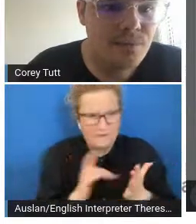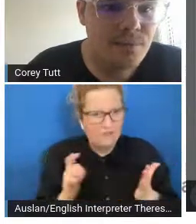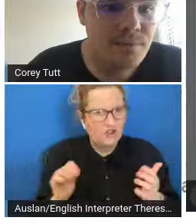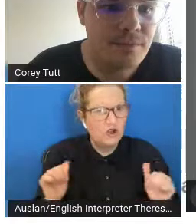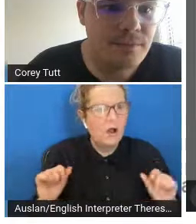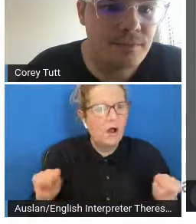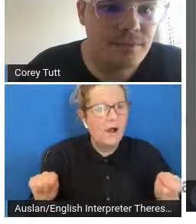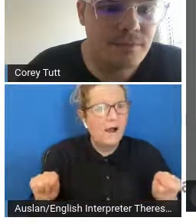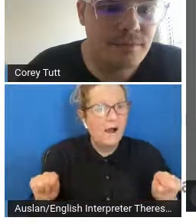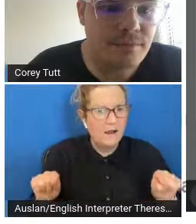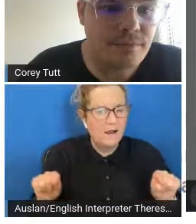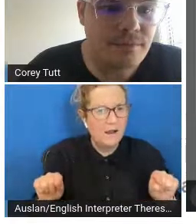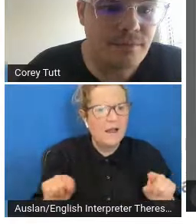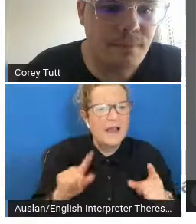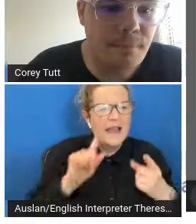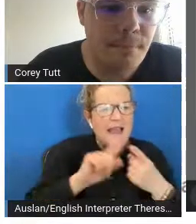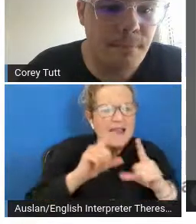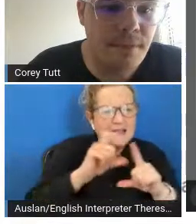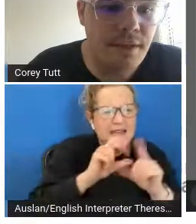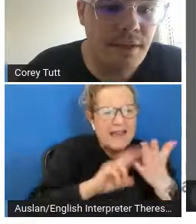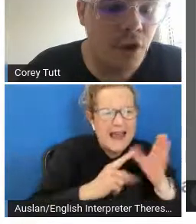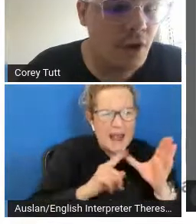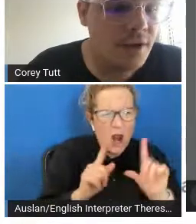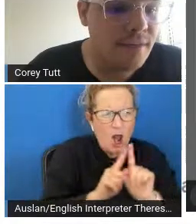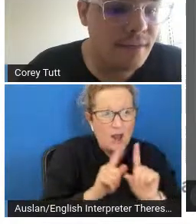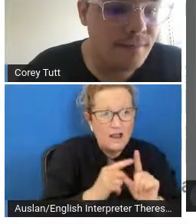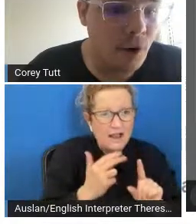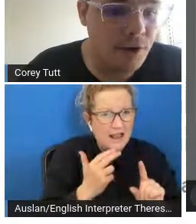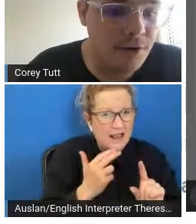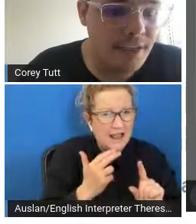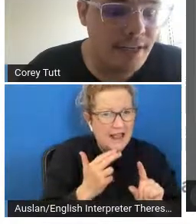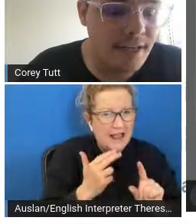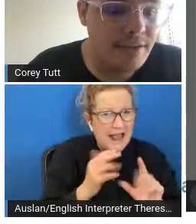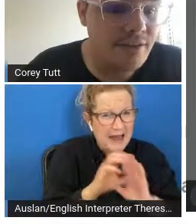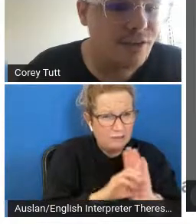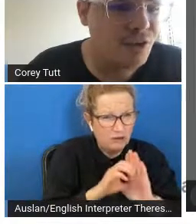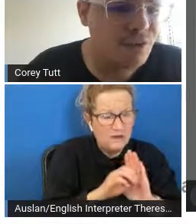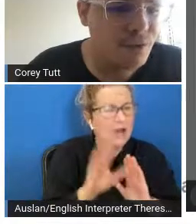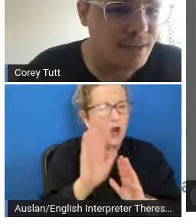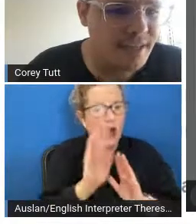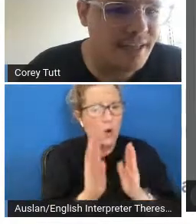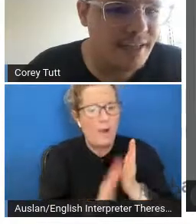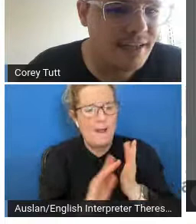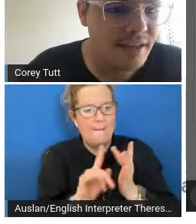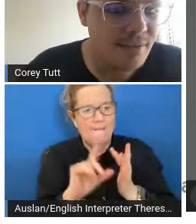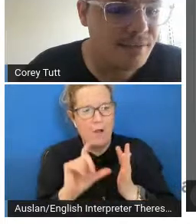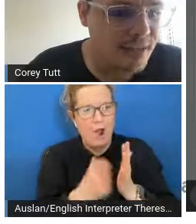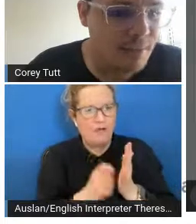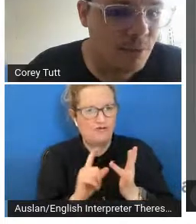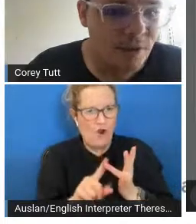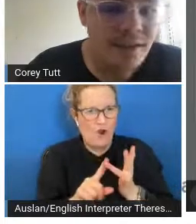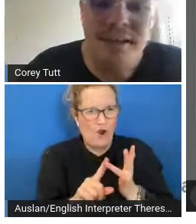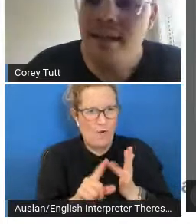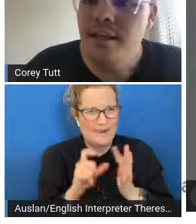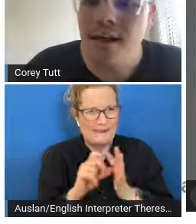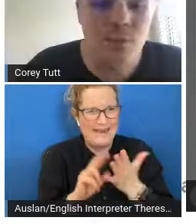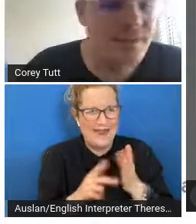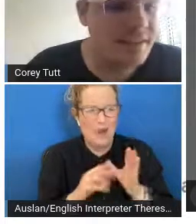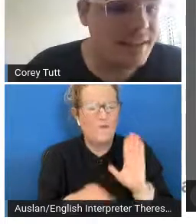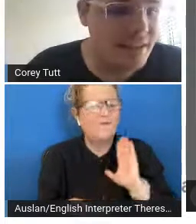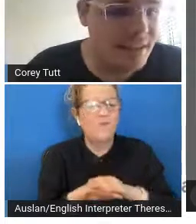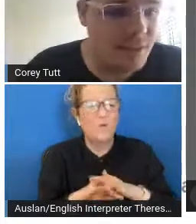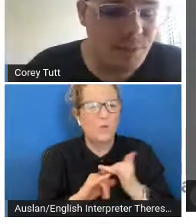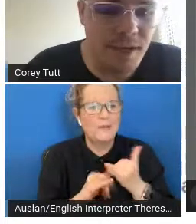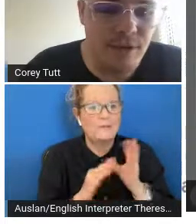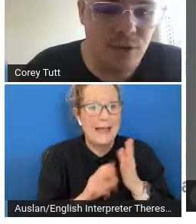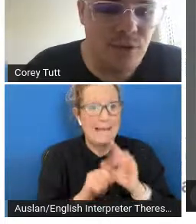So is that eDNA is in like electronic? No, it's in microDNA, so it's not a full DNA sample. Ah. That will be